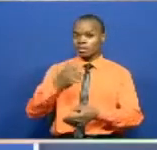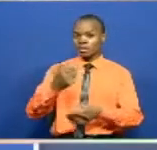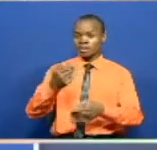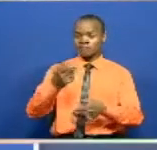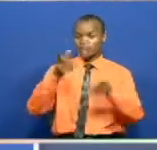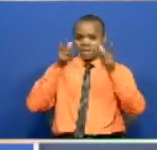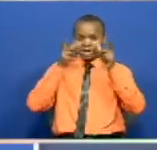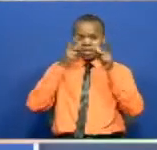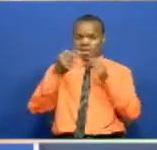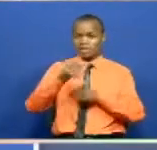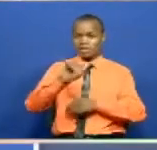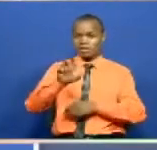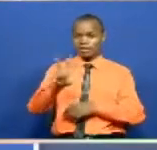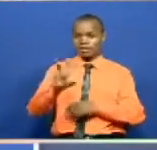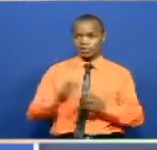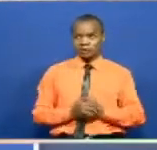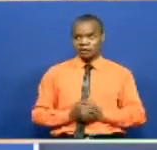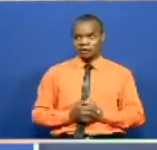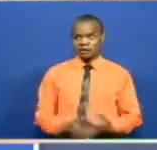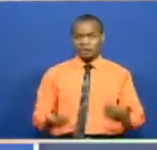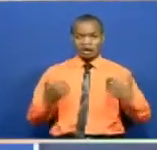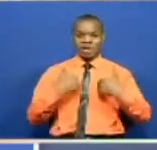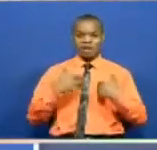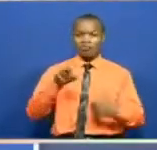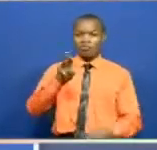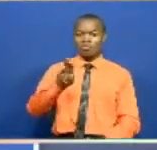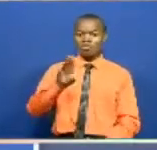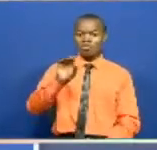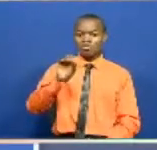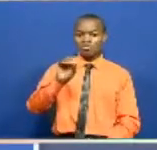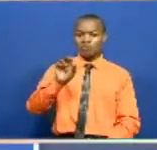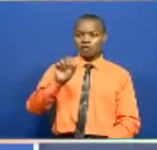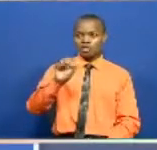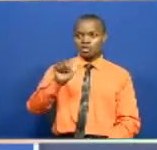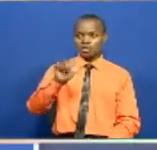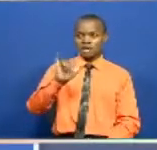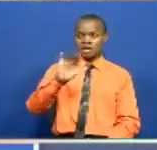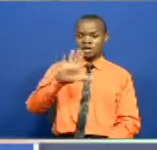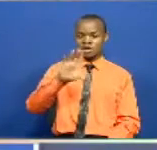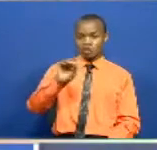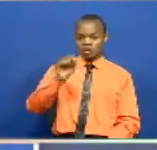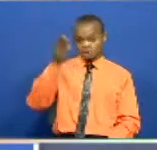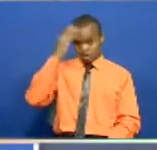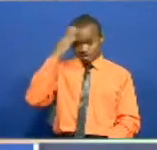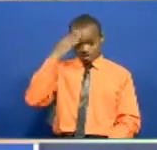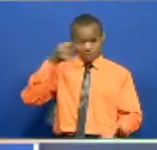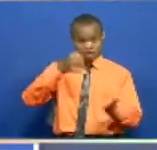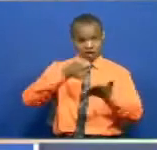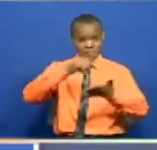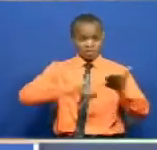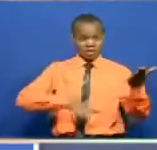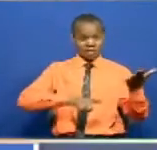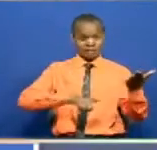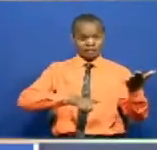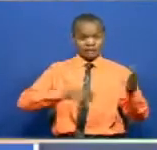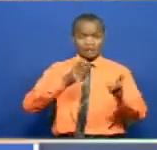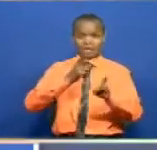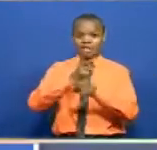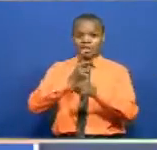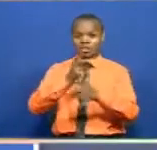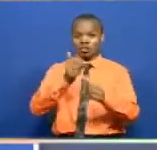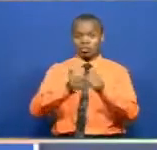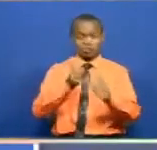another study known as the Mosaico study, and these ones are involving a set of mosaic antigens which are